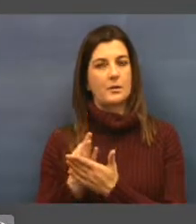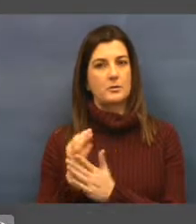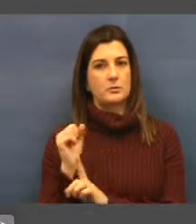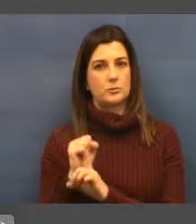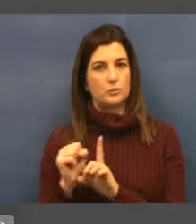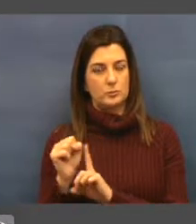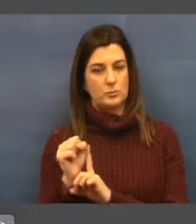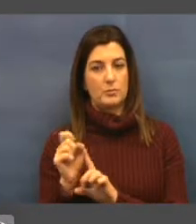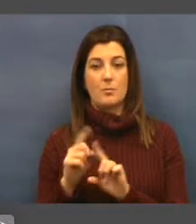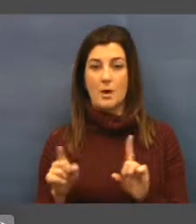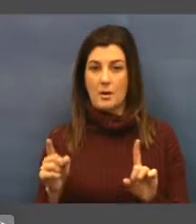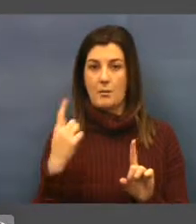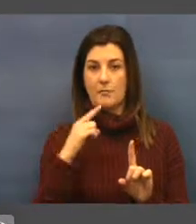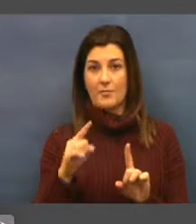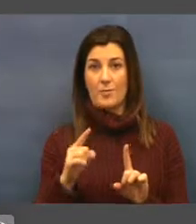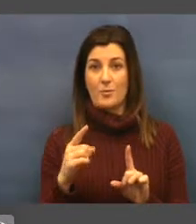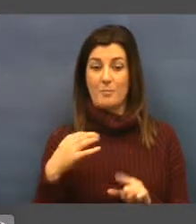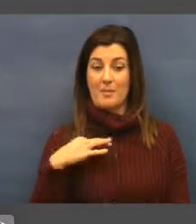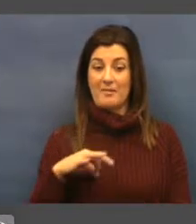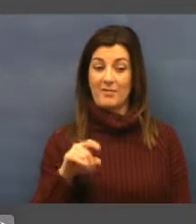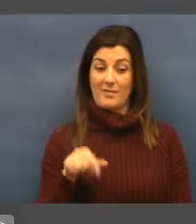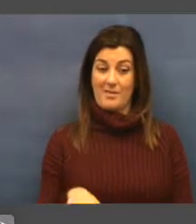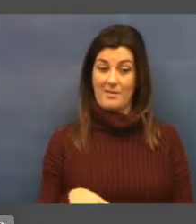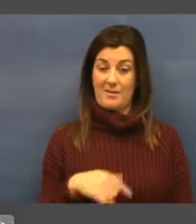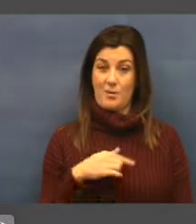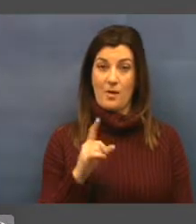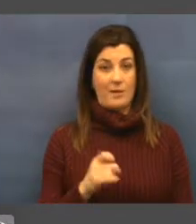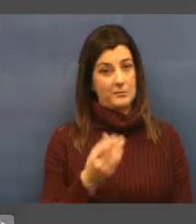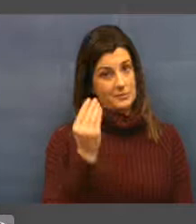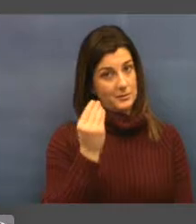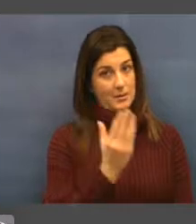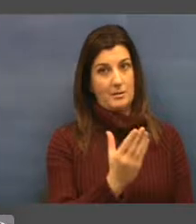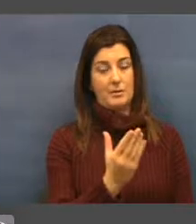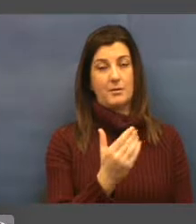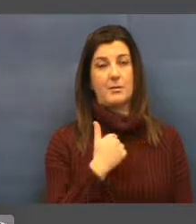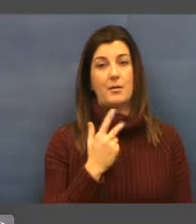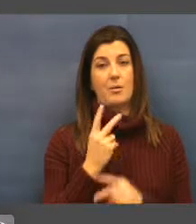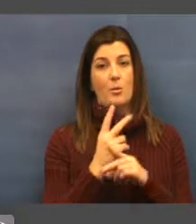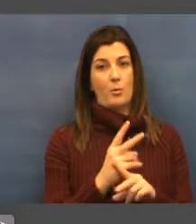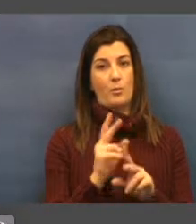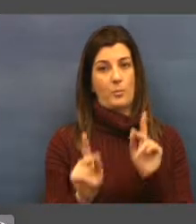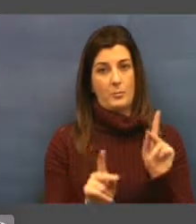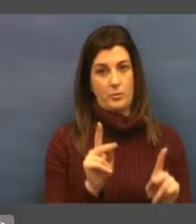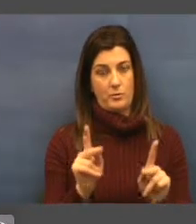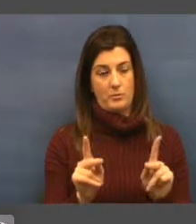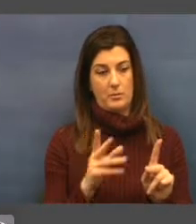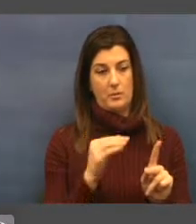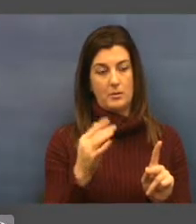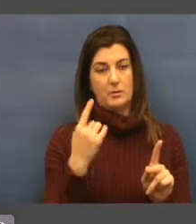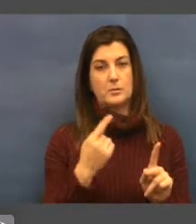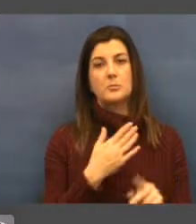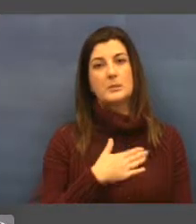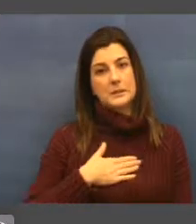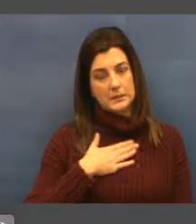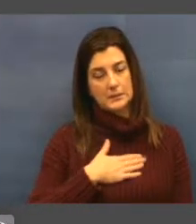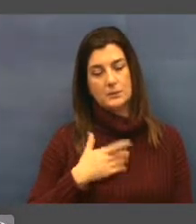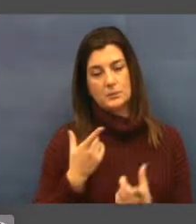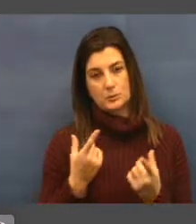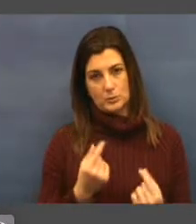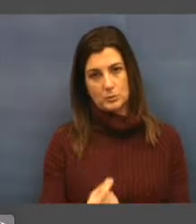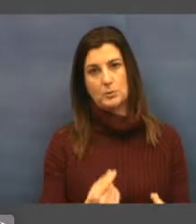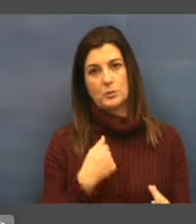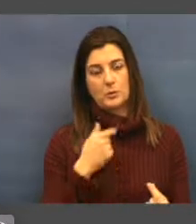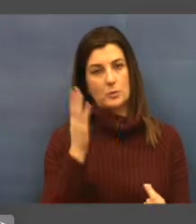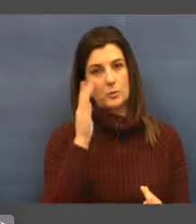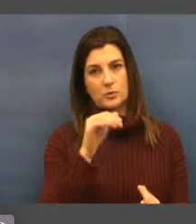situation. But in order to get those benefits, you have to communicate with the loan agencies. So please do that,